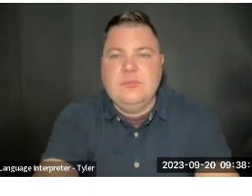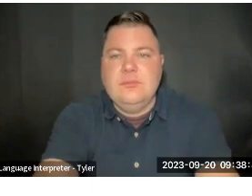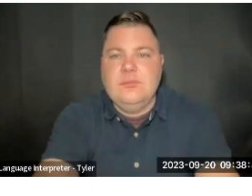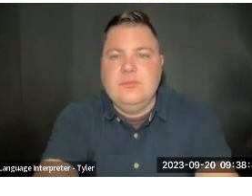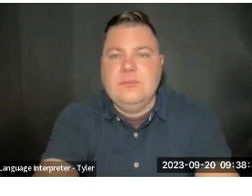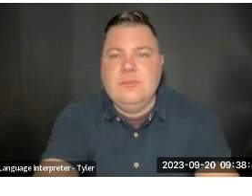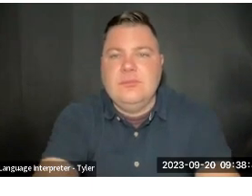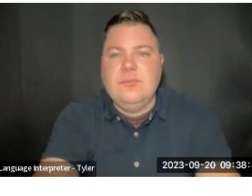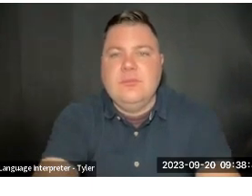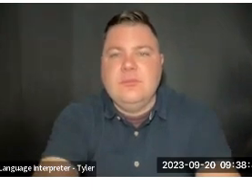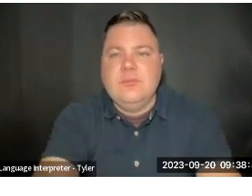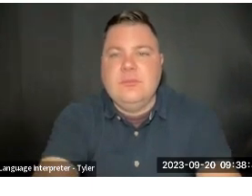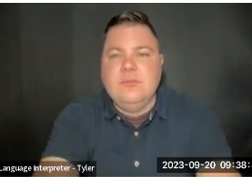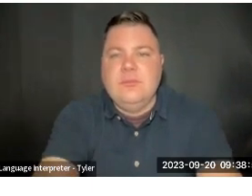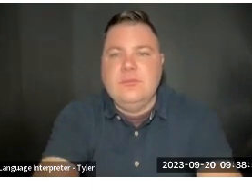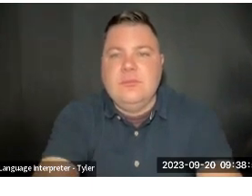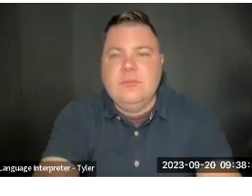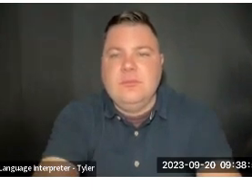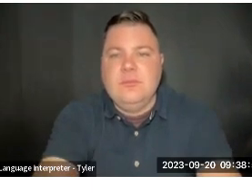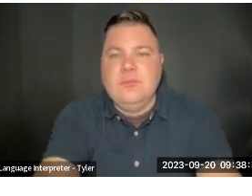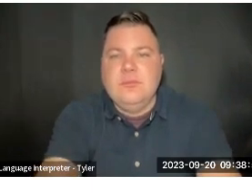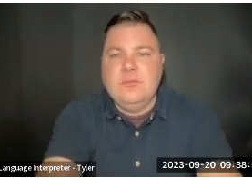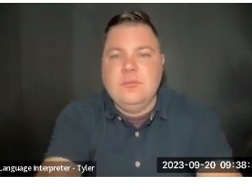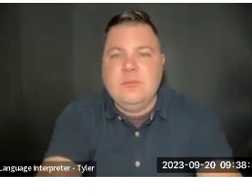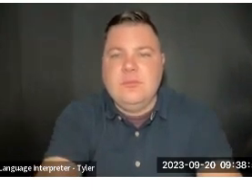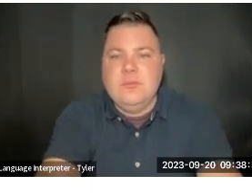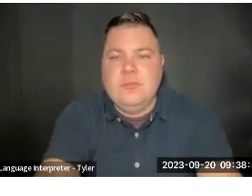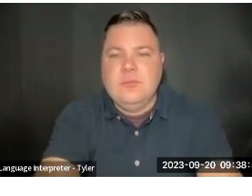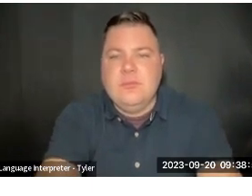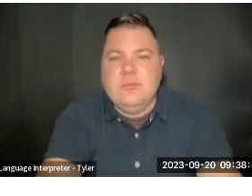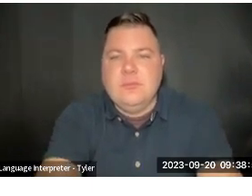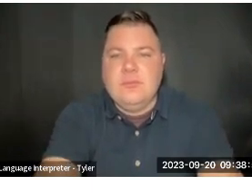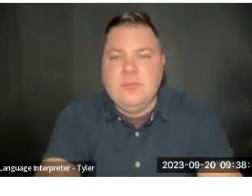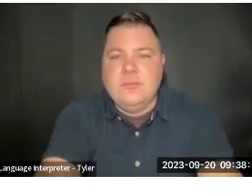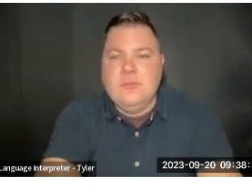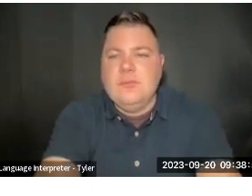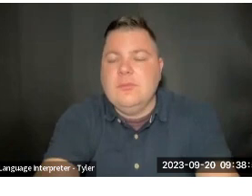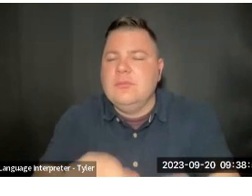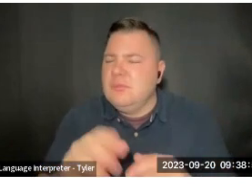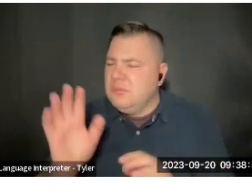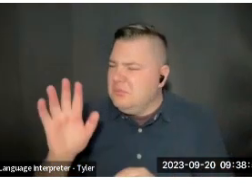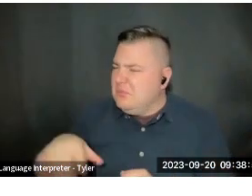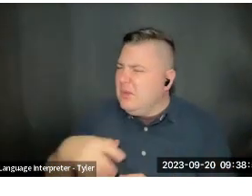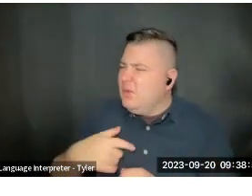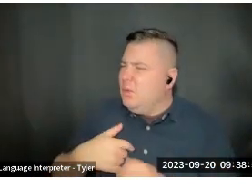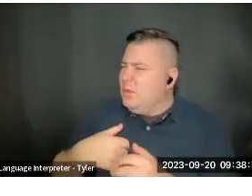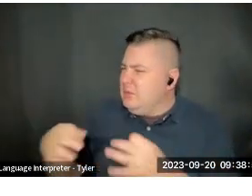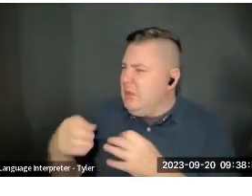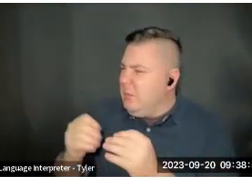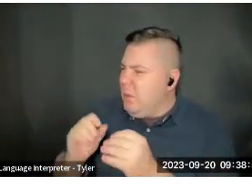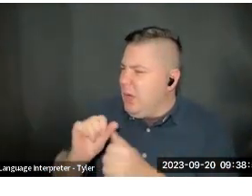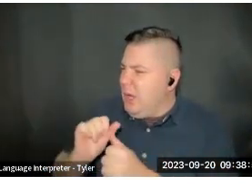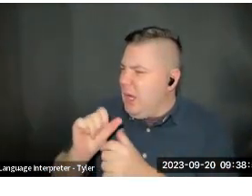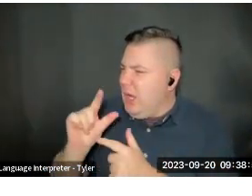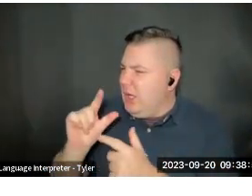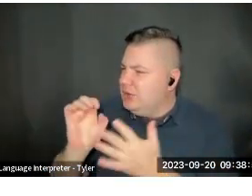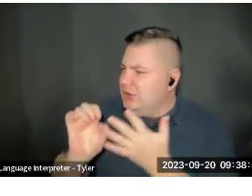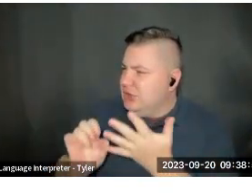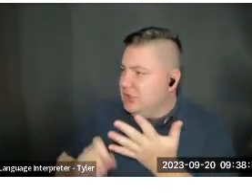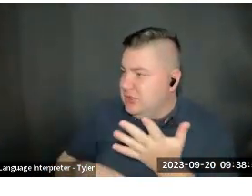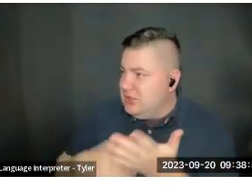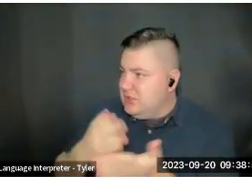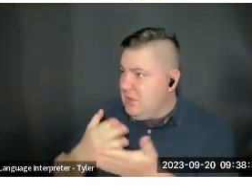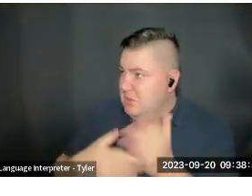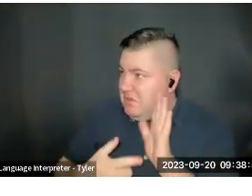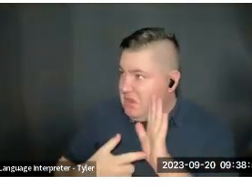can you dig in a little more to the algae? What does that look like? Can you maybe give some of those examples